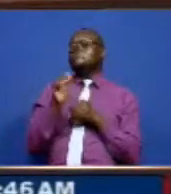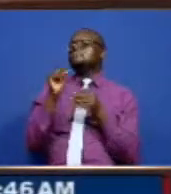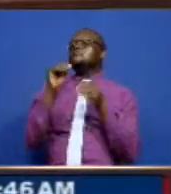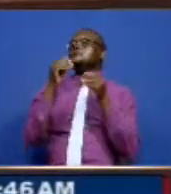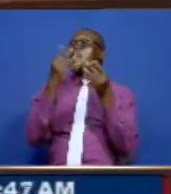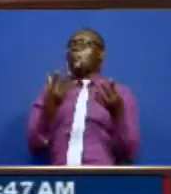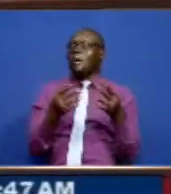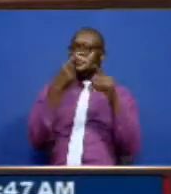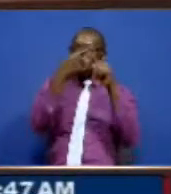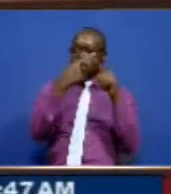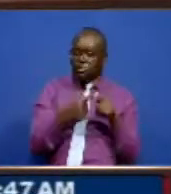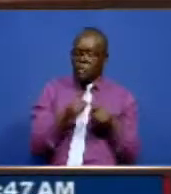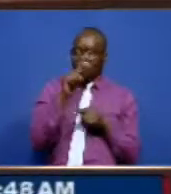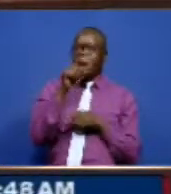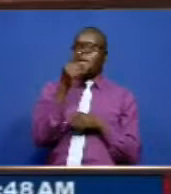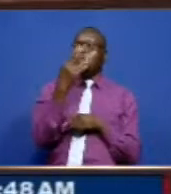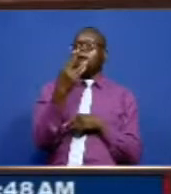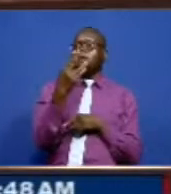shillings